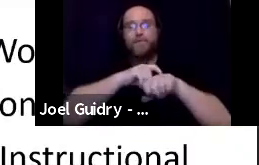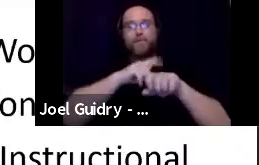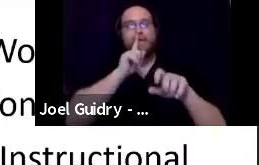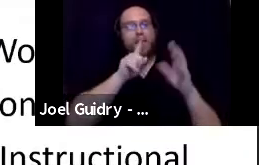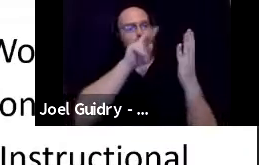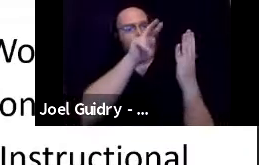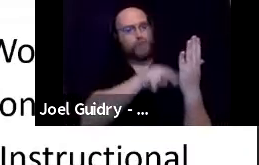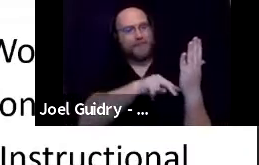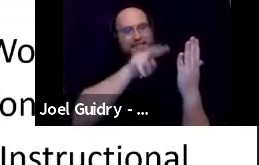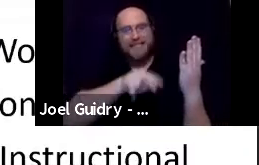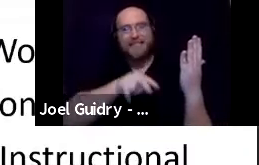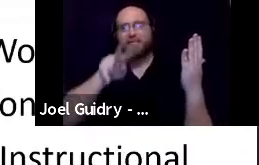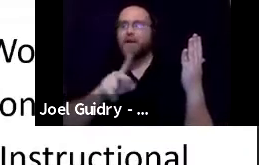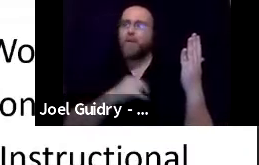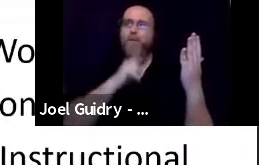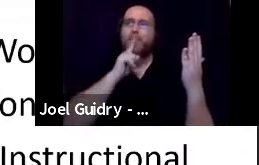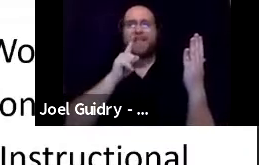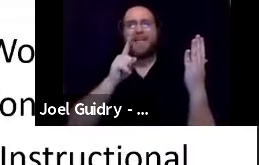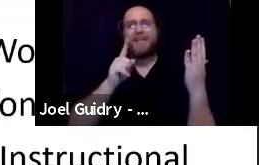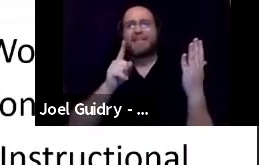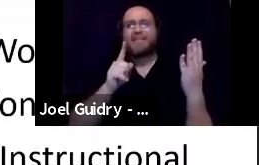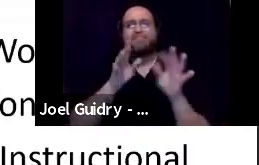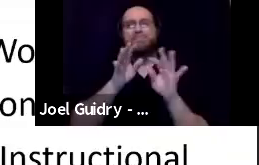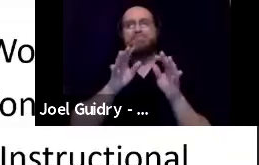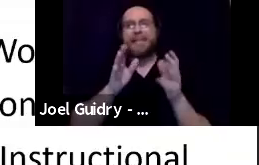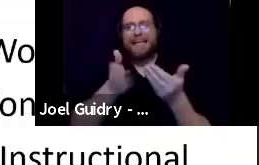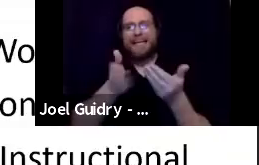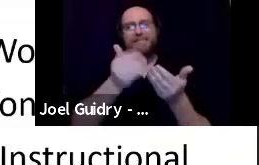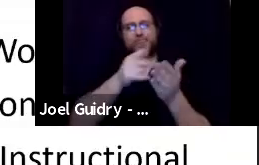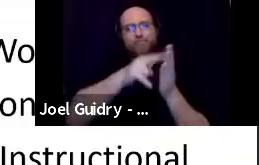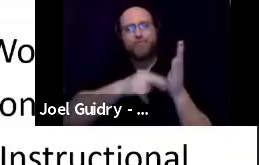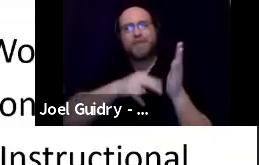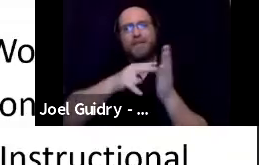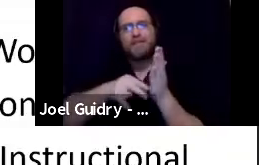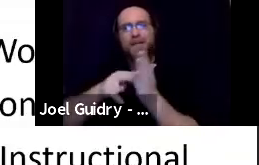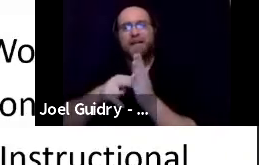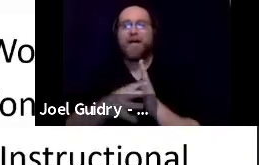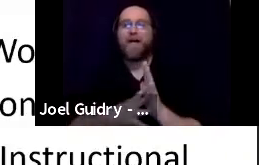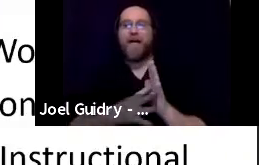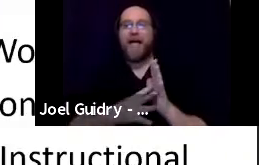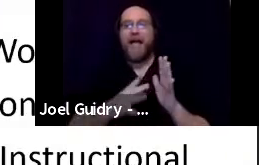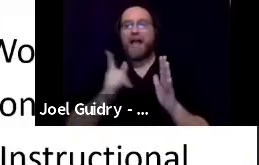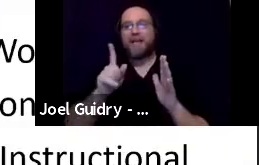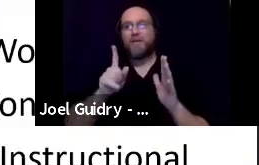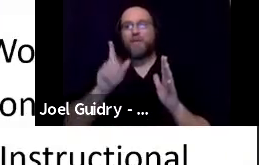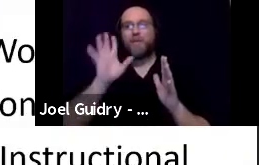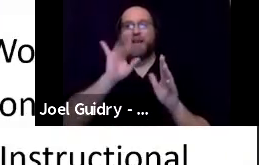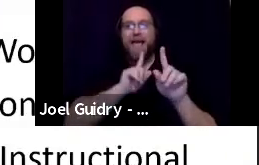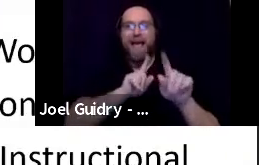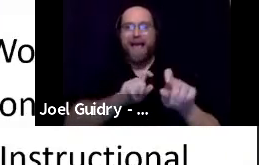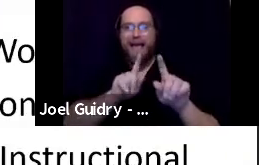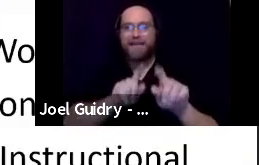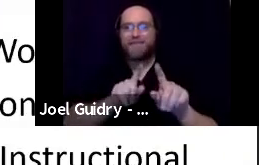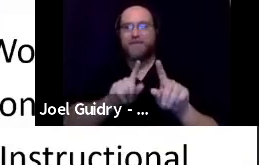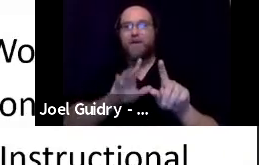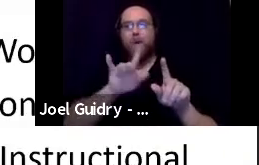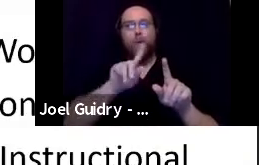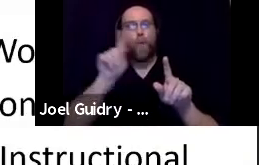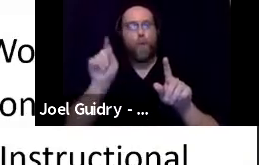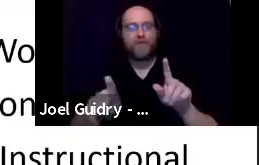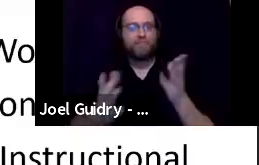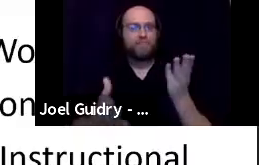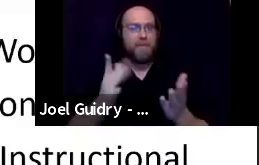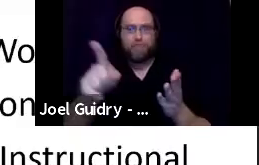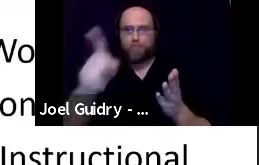is pretty readable, and it will answer many of the questions that might be popping up in your mind. So it